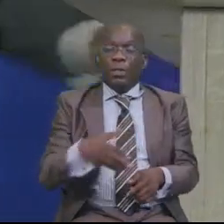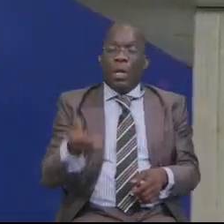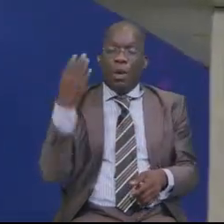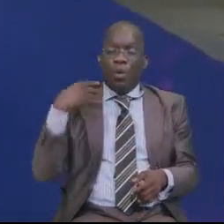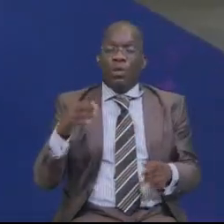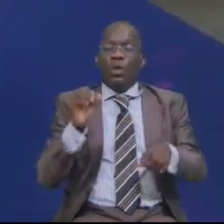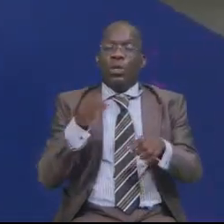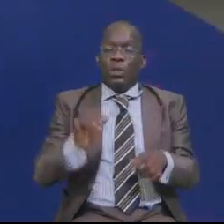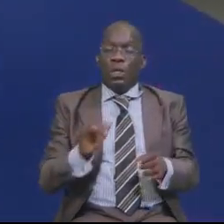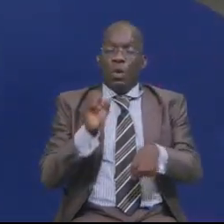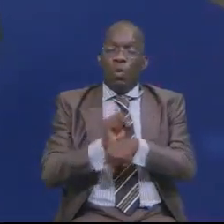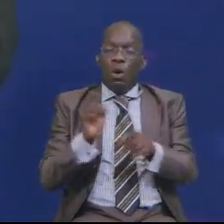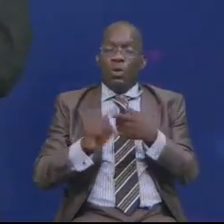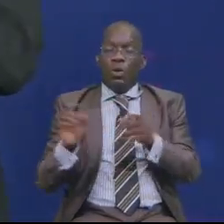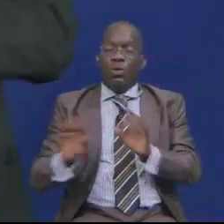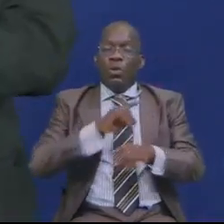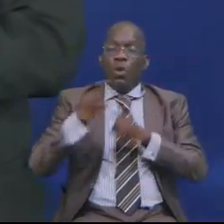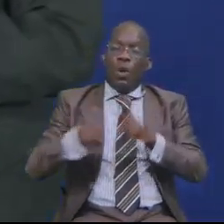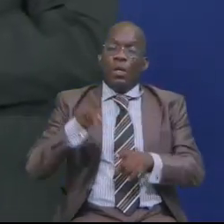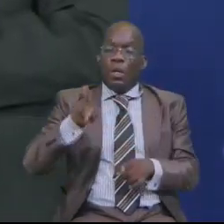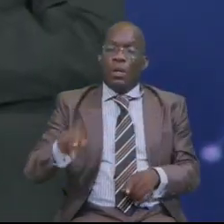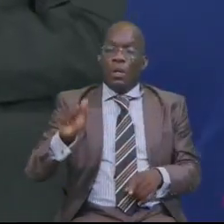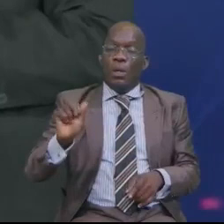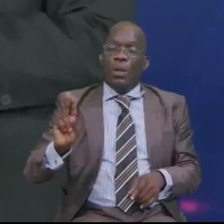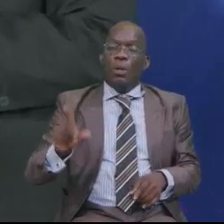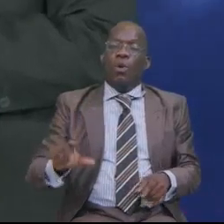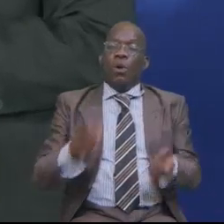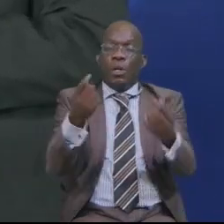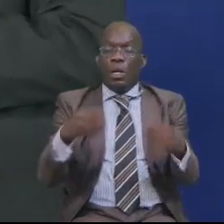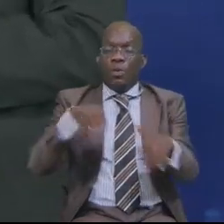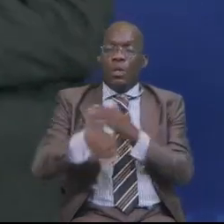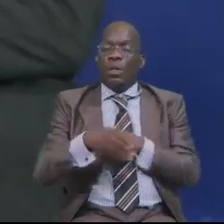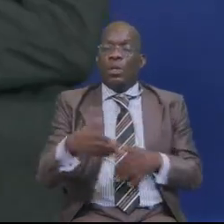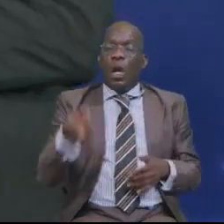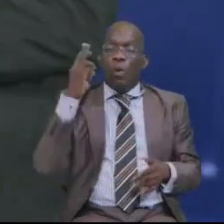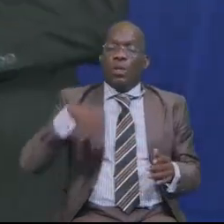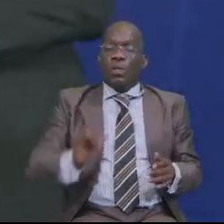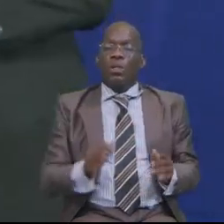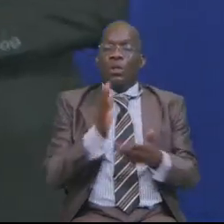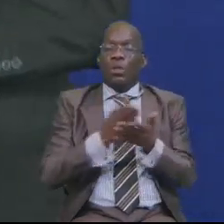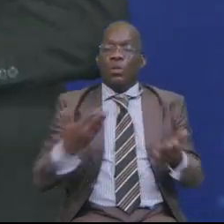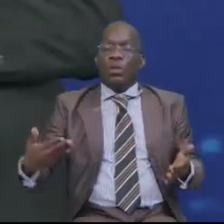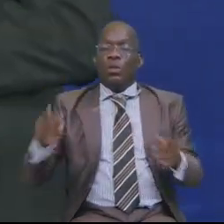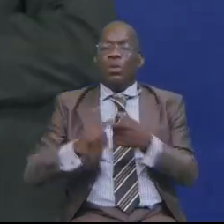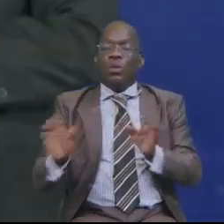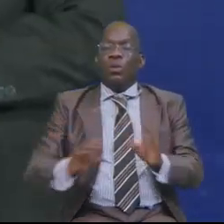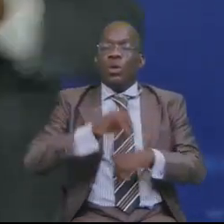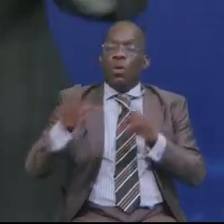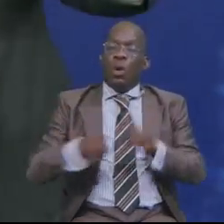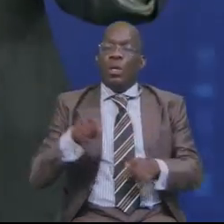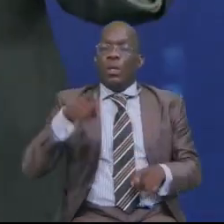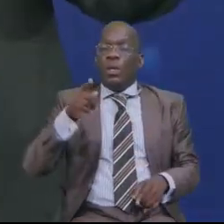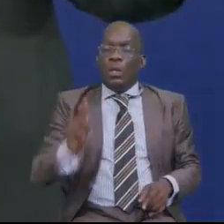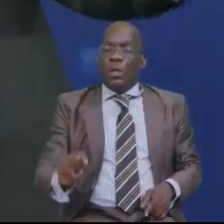Paul came in, there's still something to do. While Timothy and Titus and Silas and the other younger people were